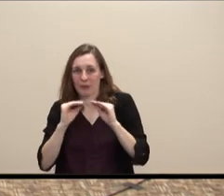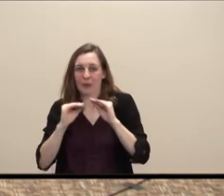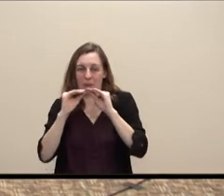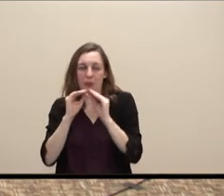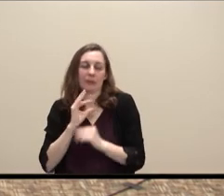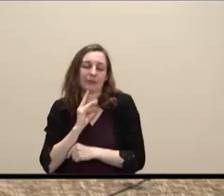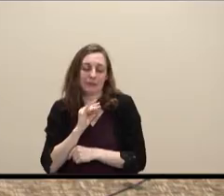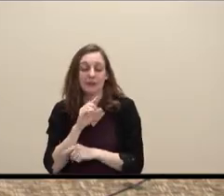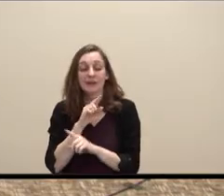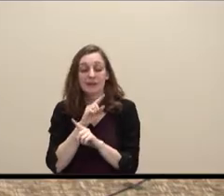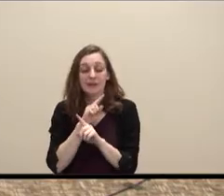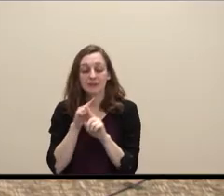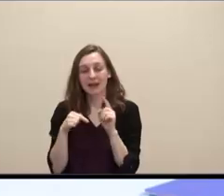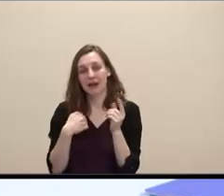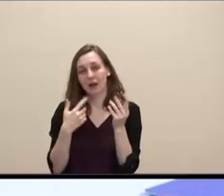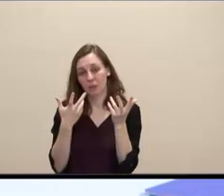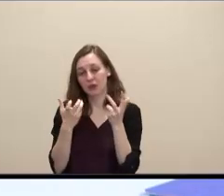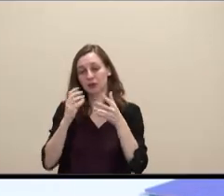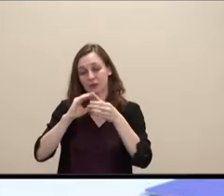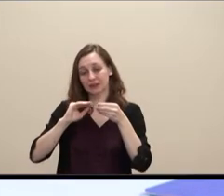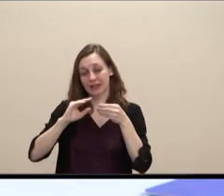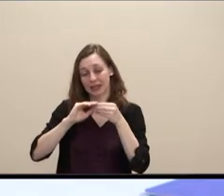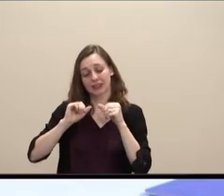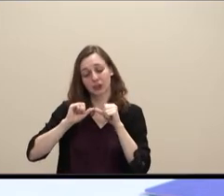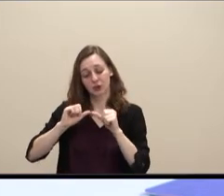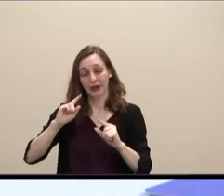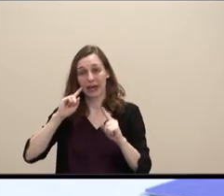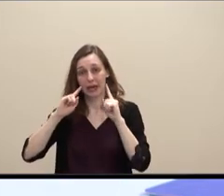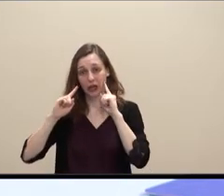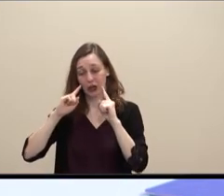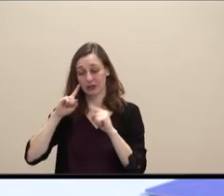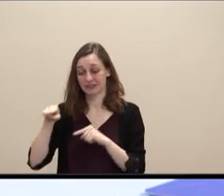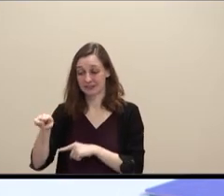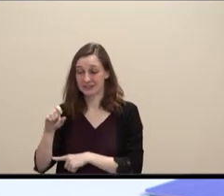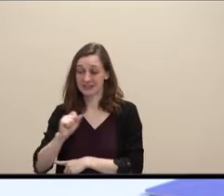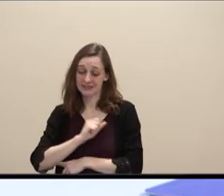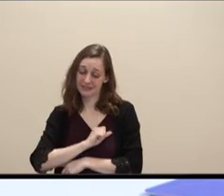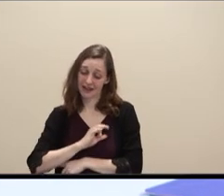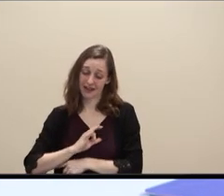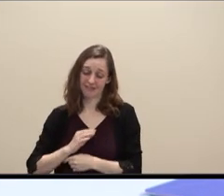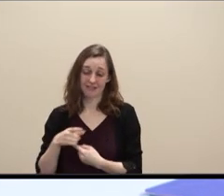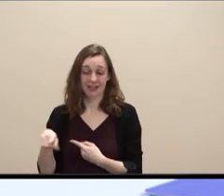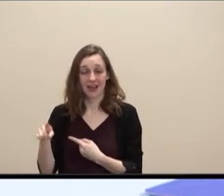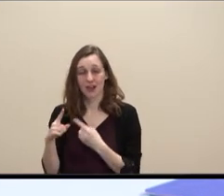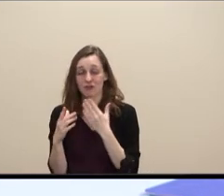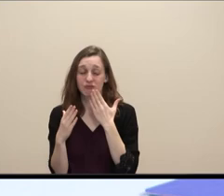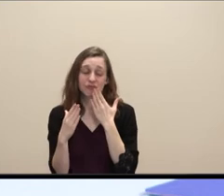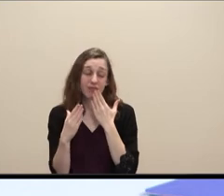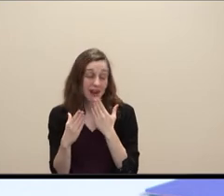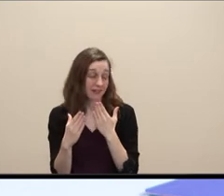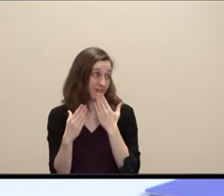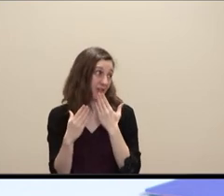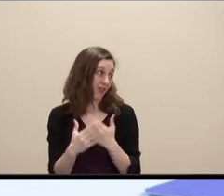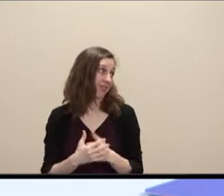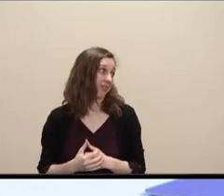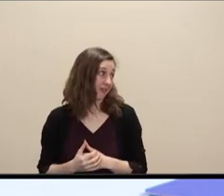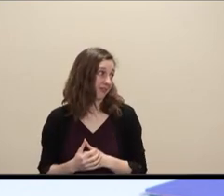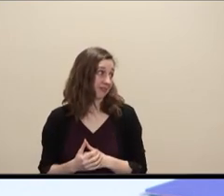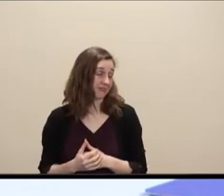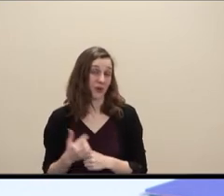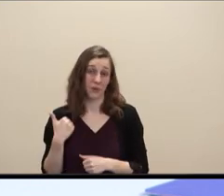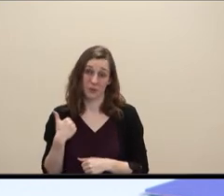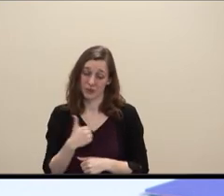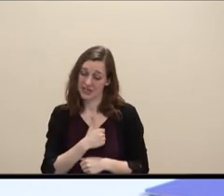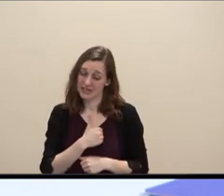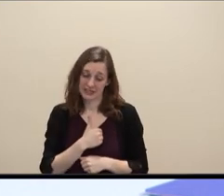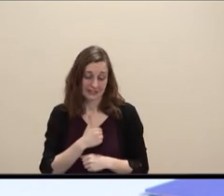do want to say that I continue to hear from staff how grateful they have been that we were out in front of